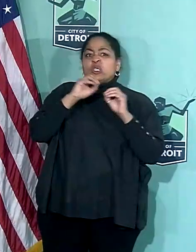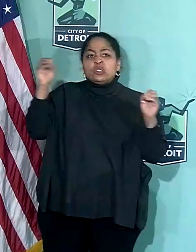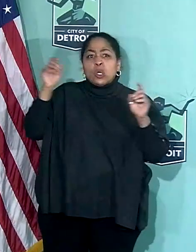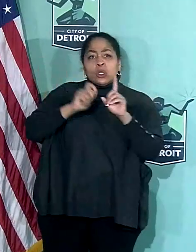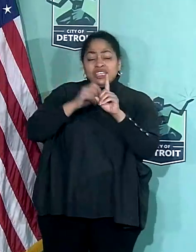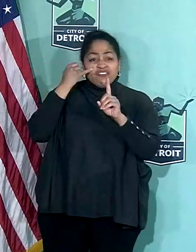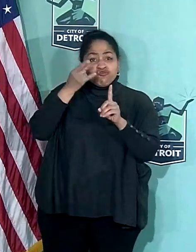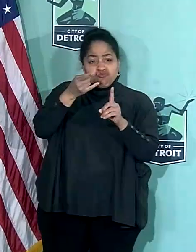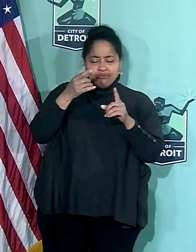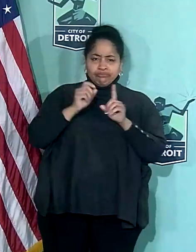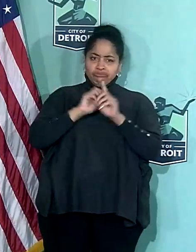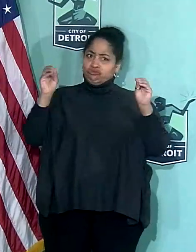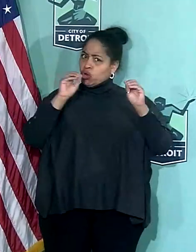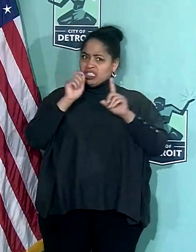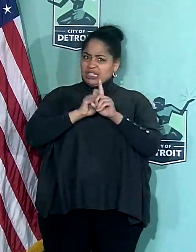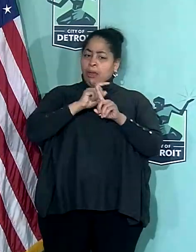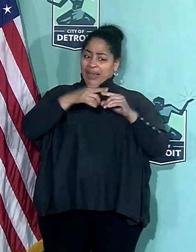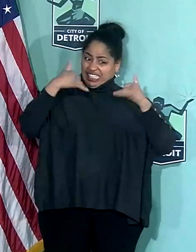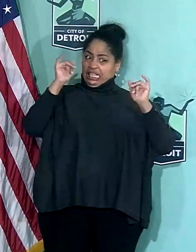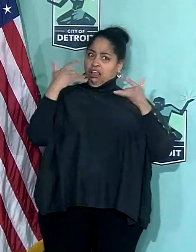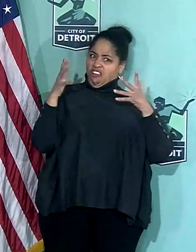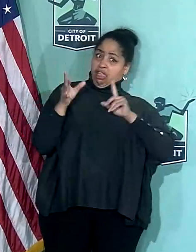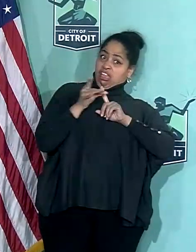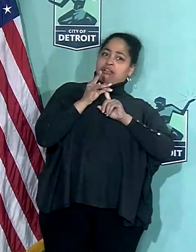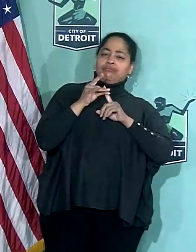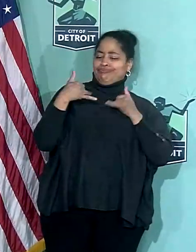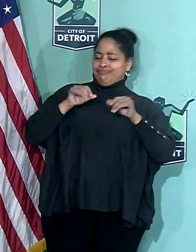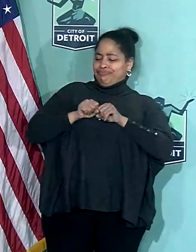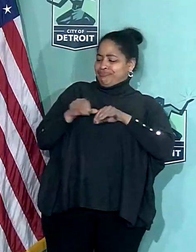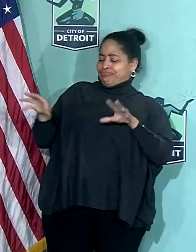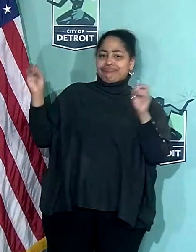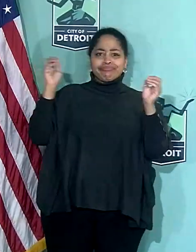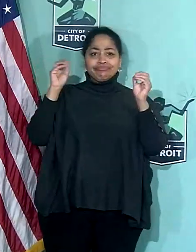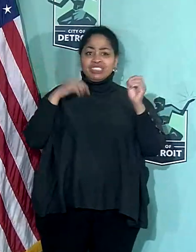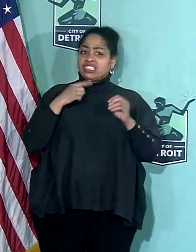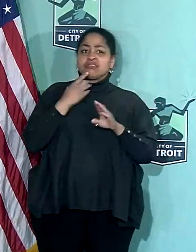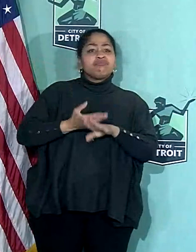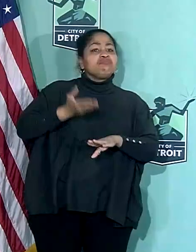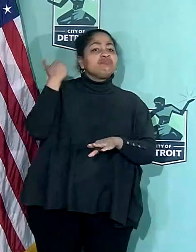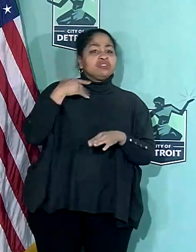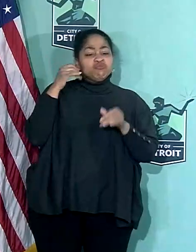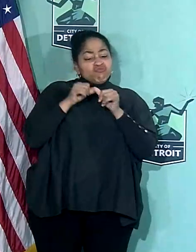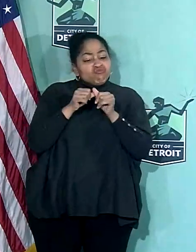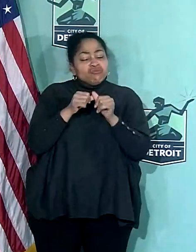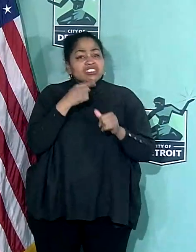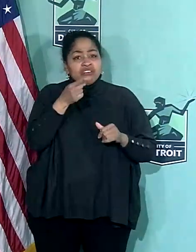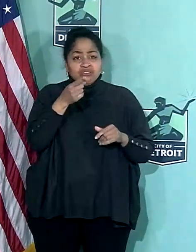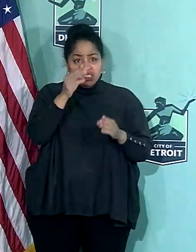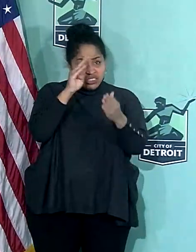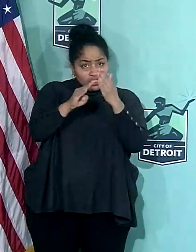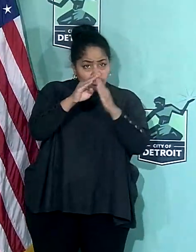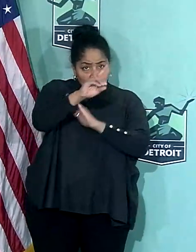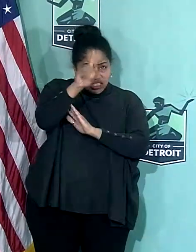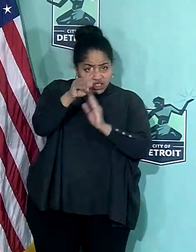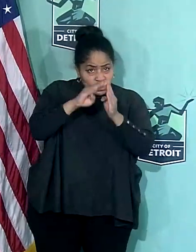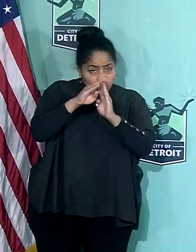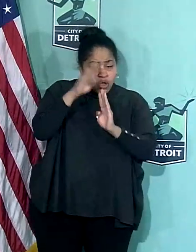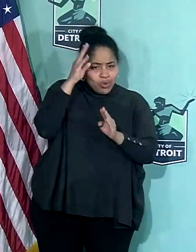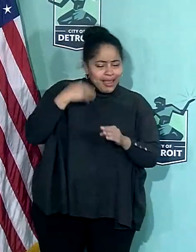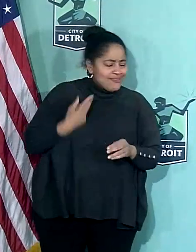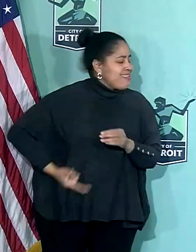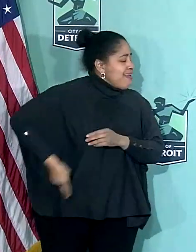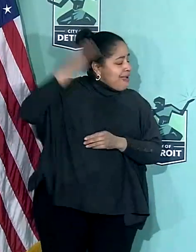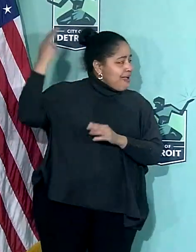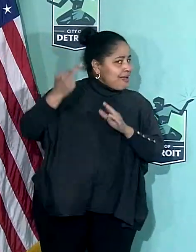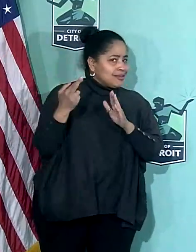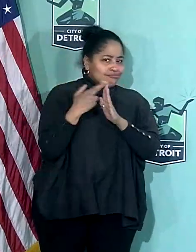it to your partner. I have said from the beginning, I'm going to keep saying it, the city of Detroit is going to have the highest standards of